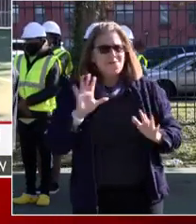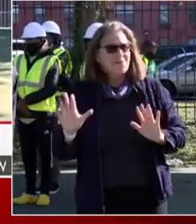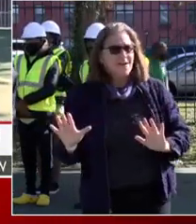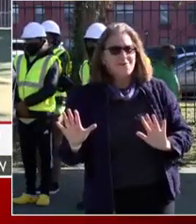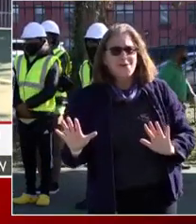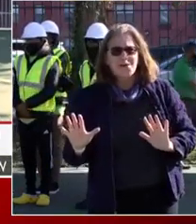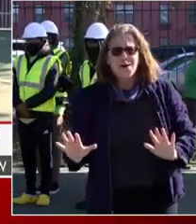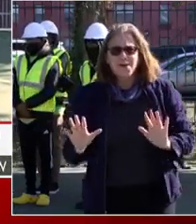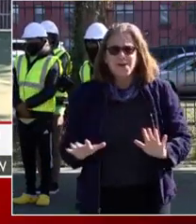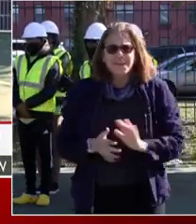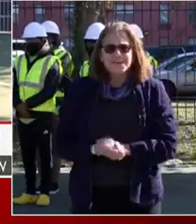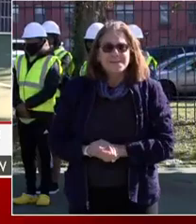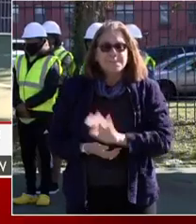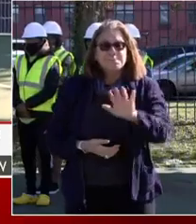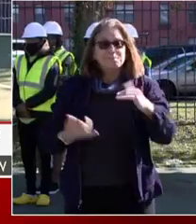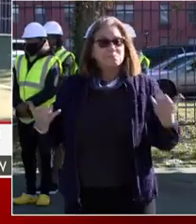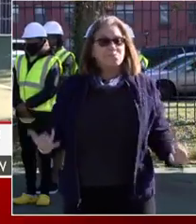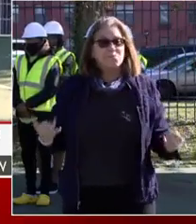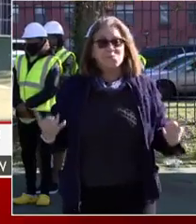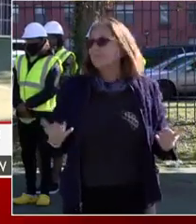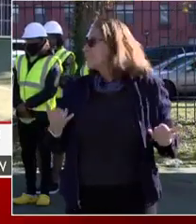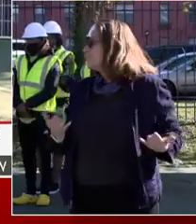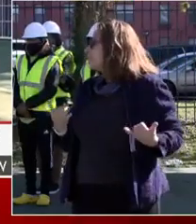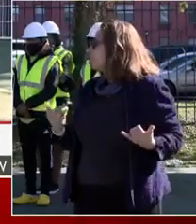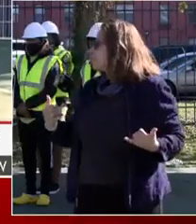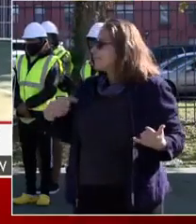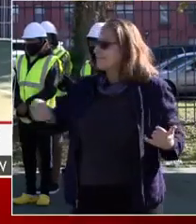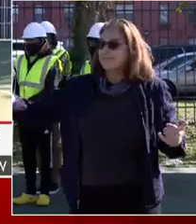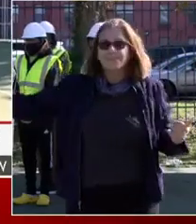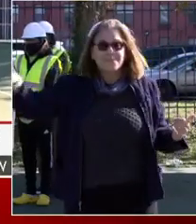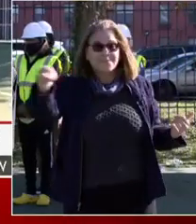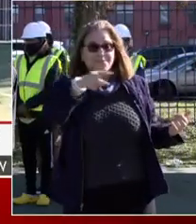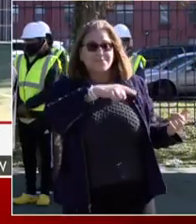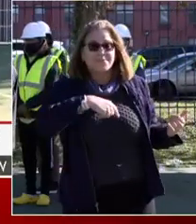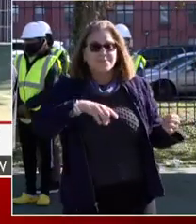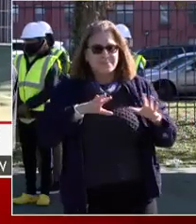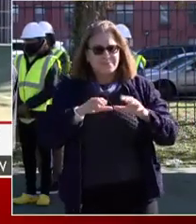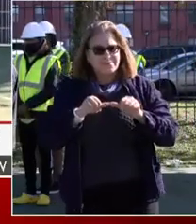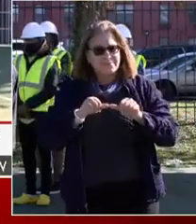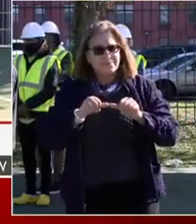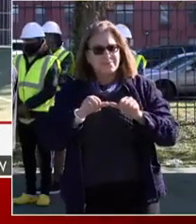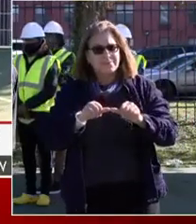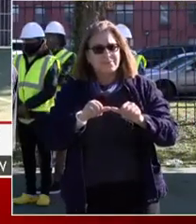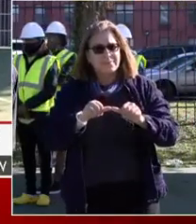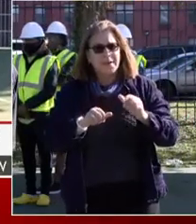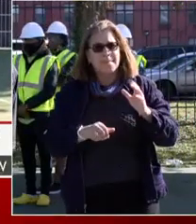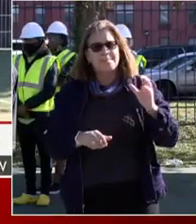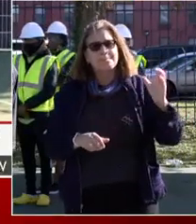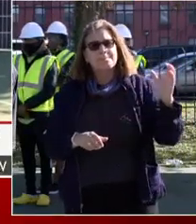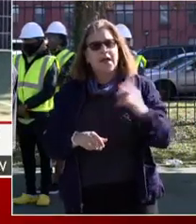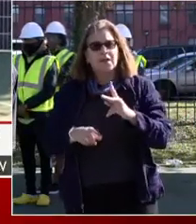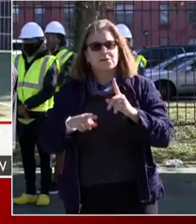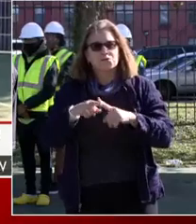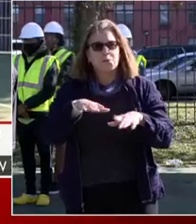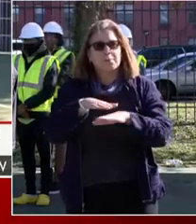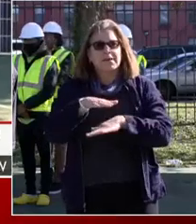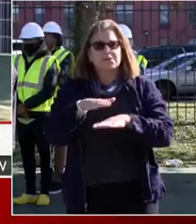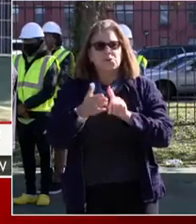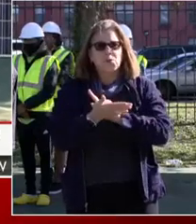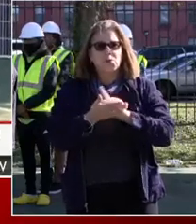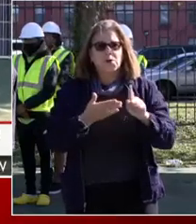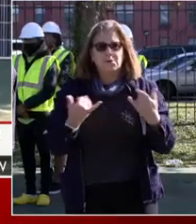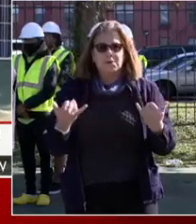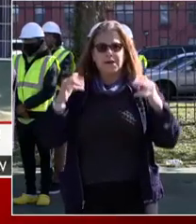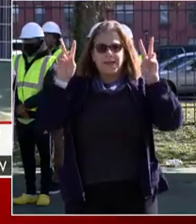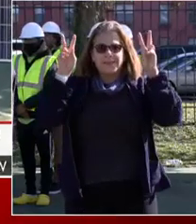We are continuing Back to Basics Week today. We are here at the beautiful Columbia